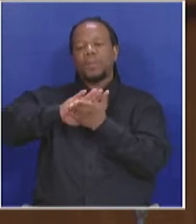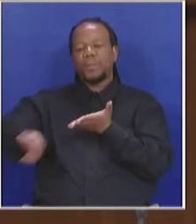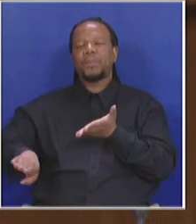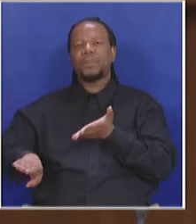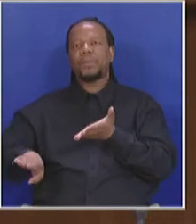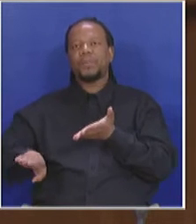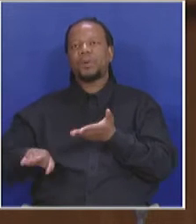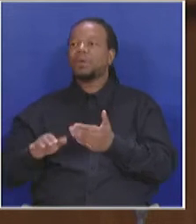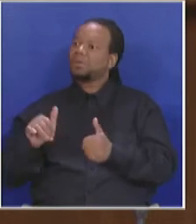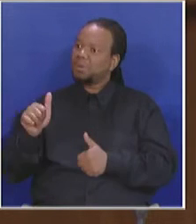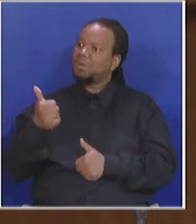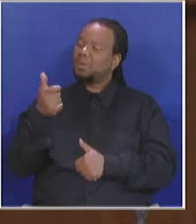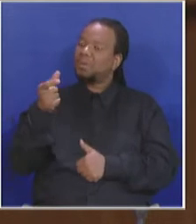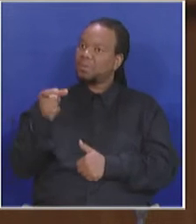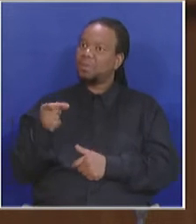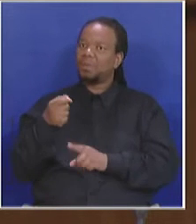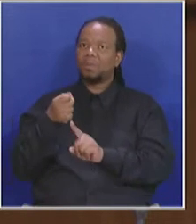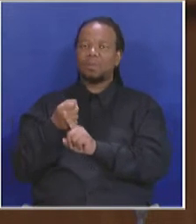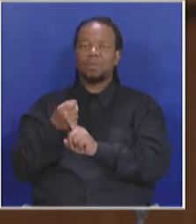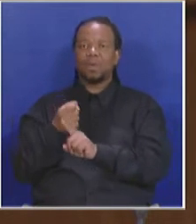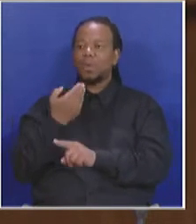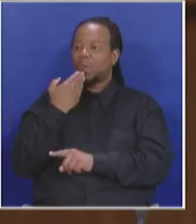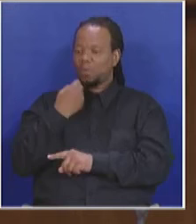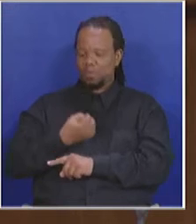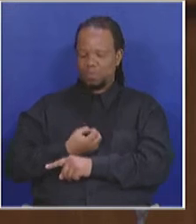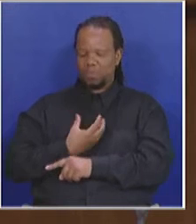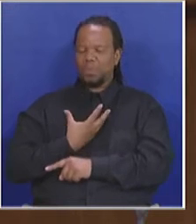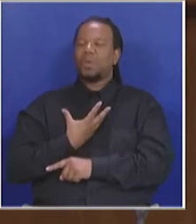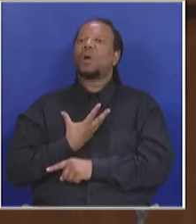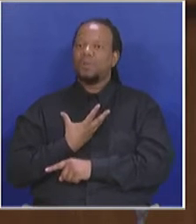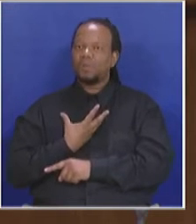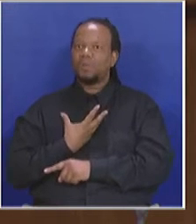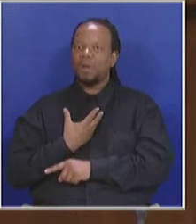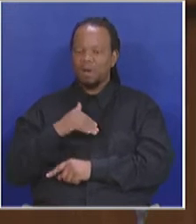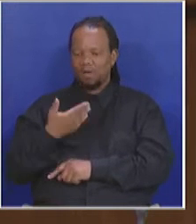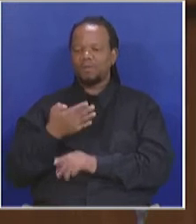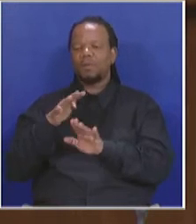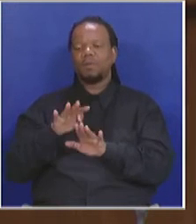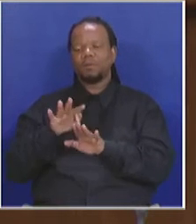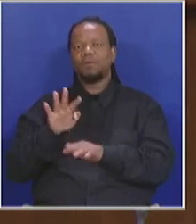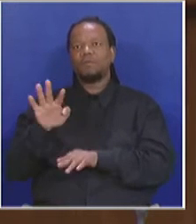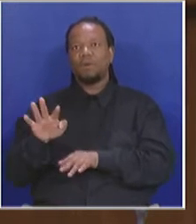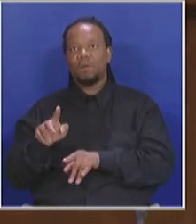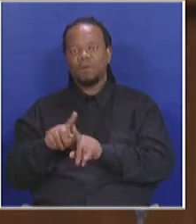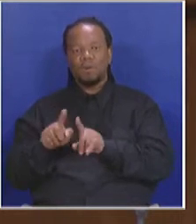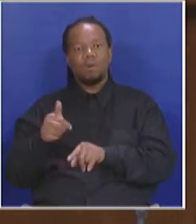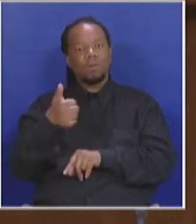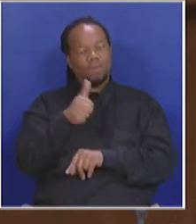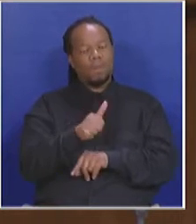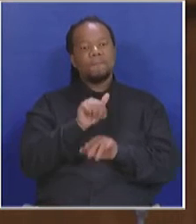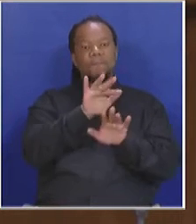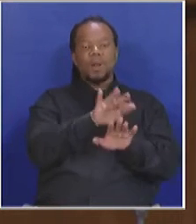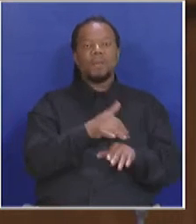most noble struggle waged by young people post-1994. Calls on the presiding officers of Parliament to